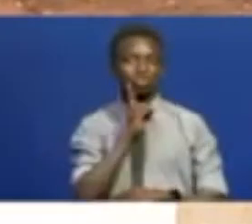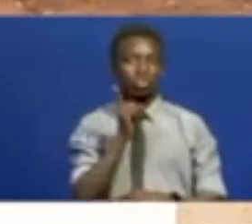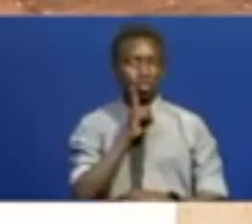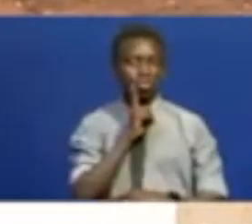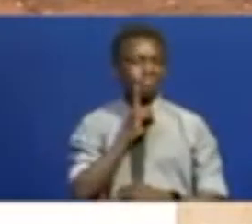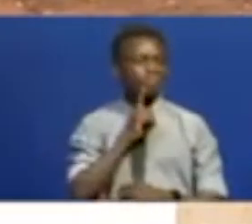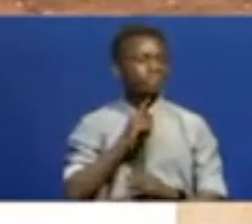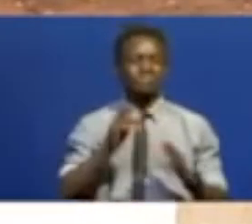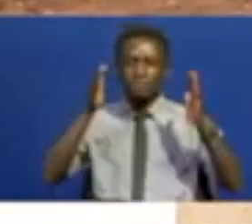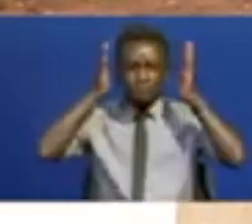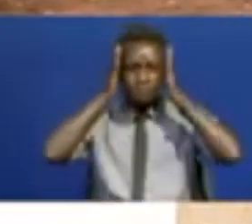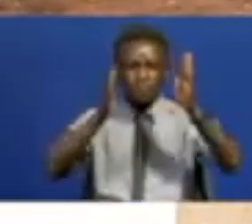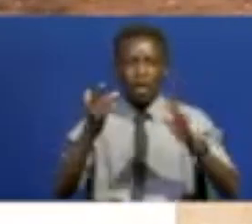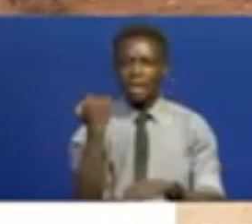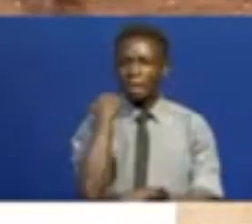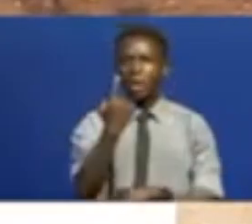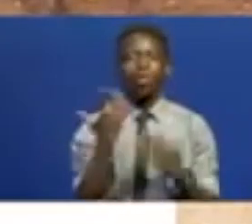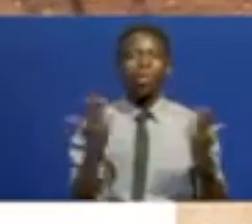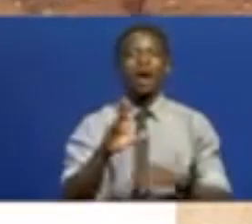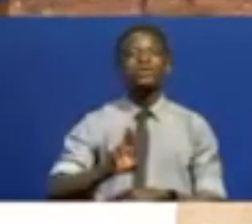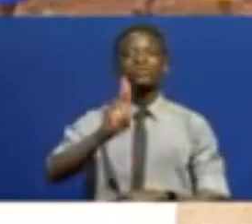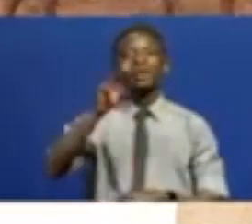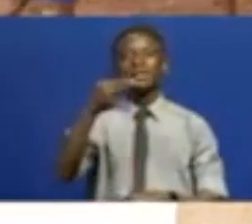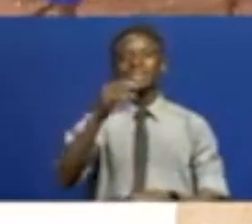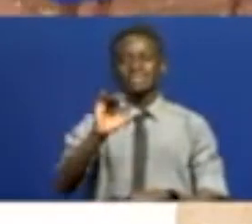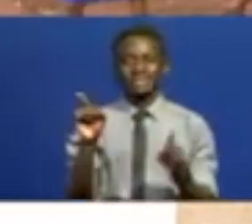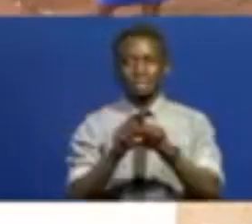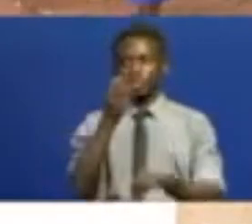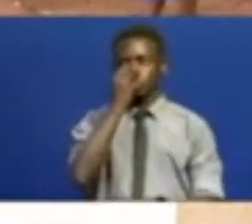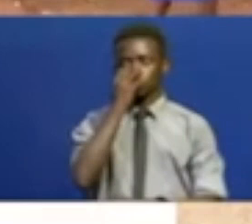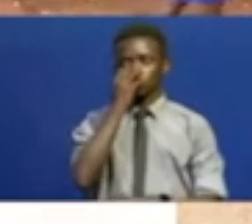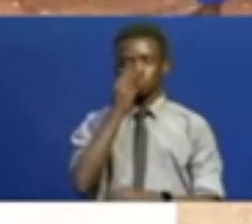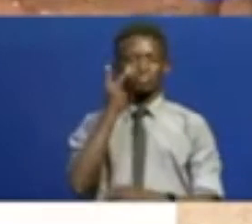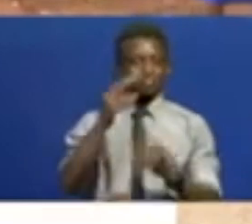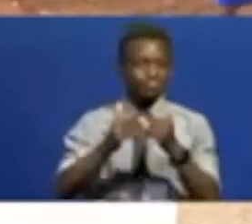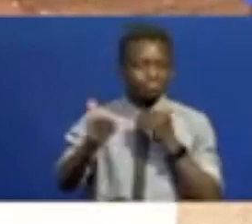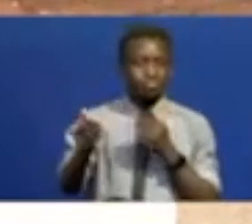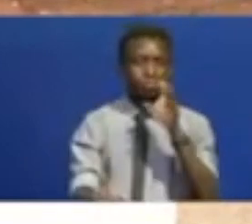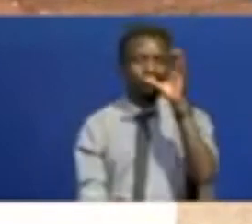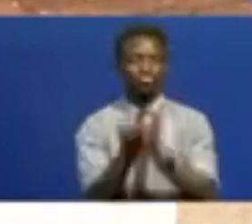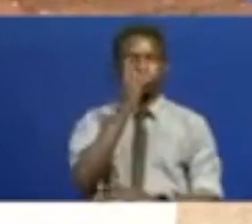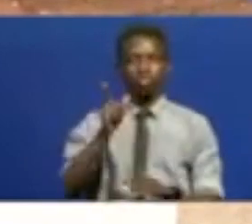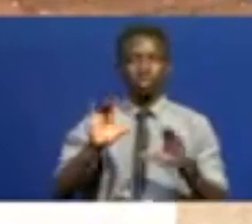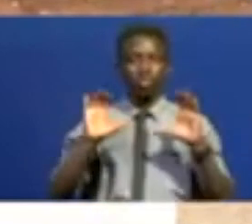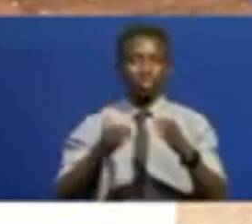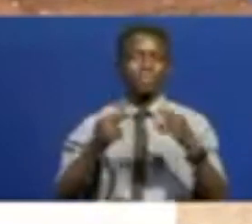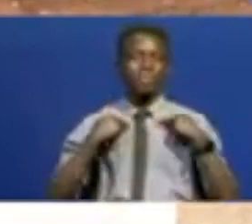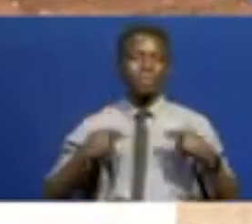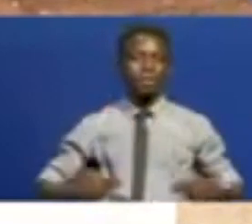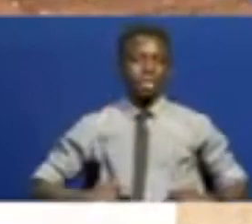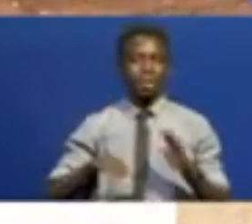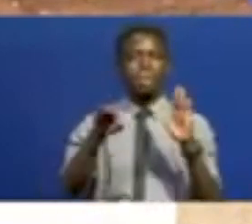being universal health care, as President William Ruto looks forward to launching the community health program. Give us in